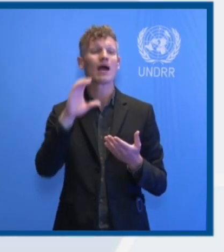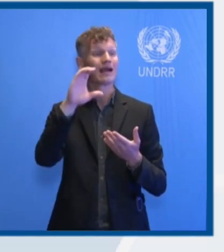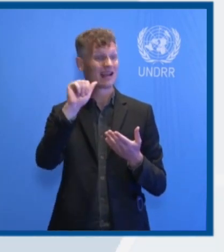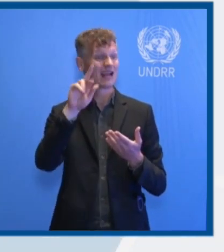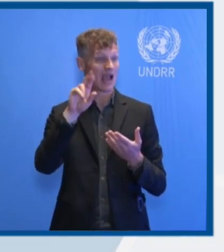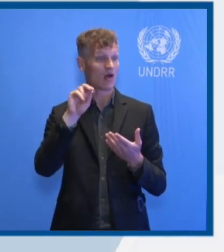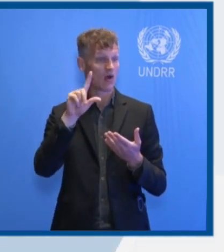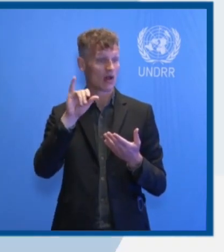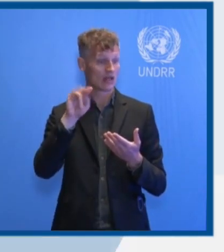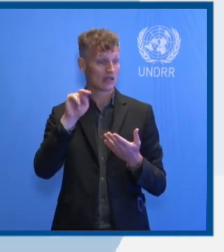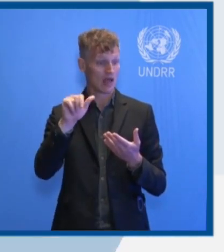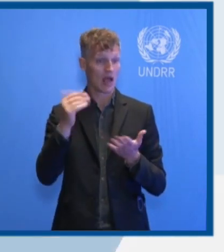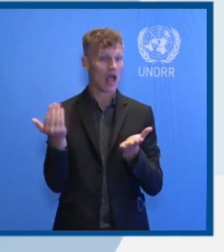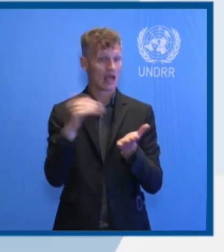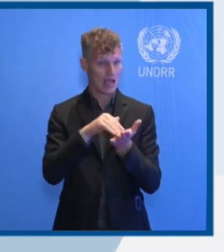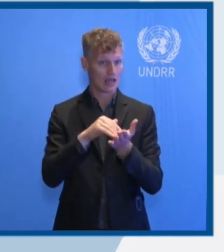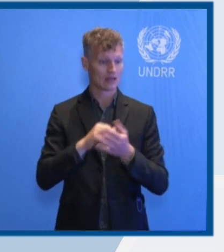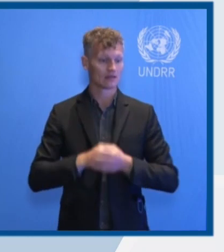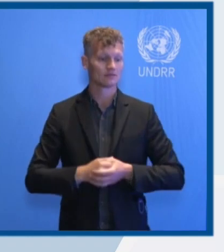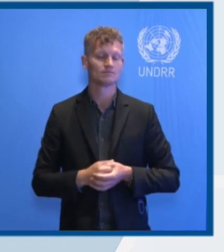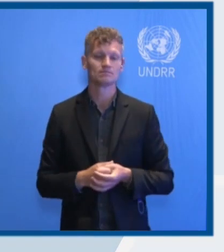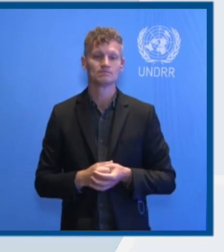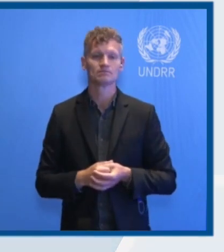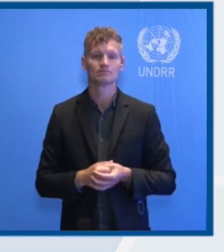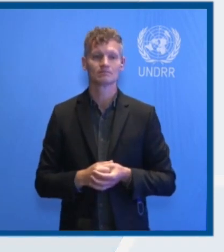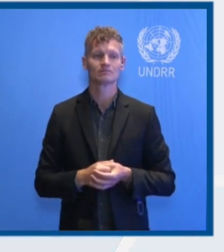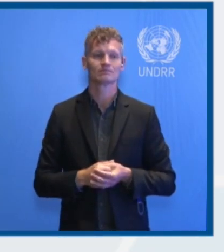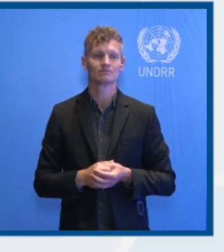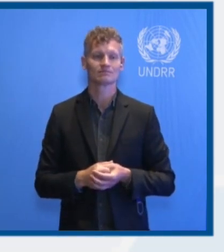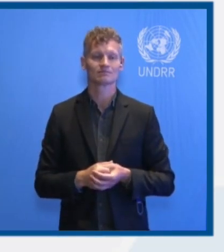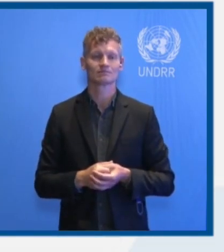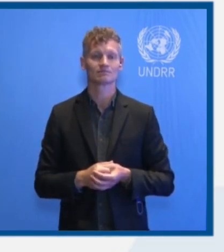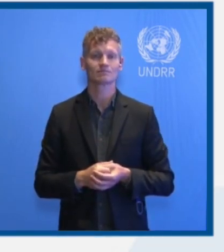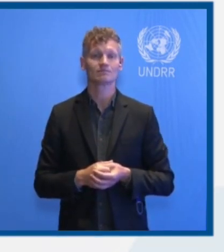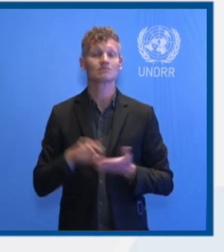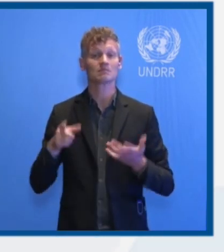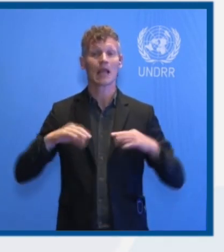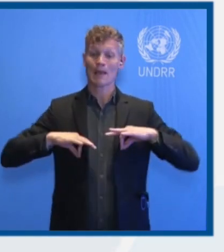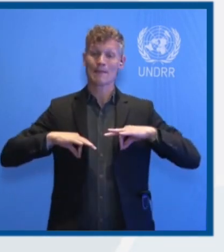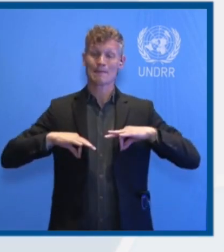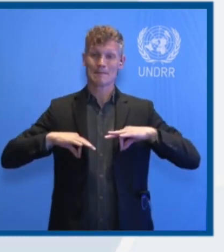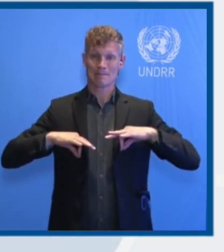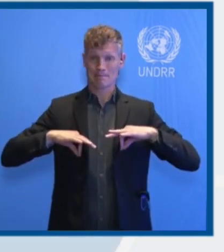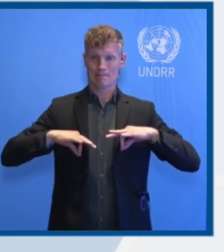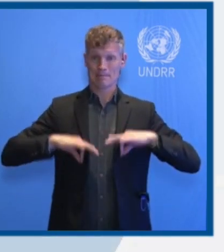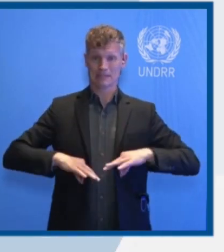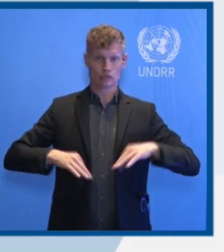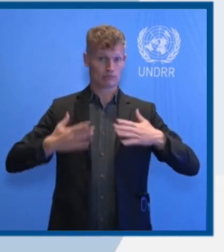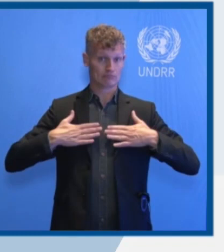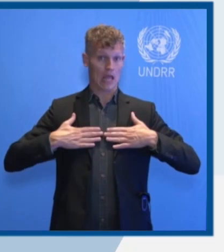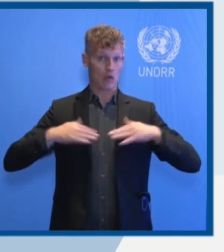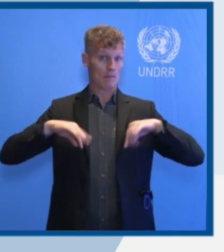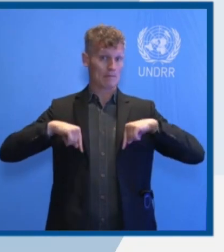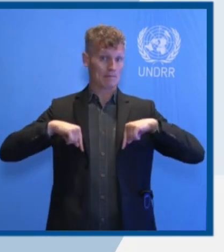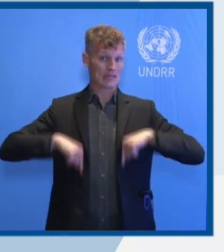Ministerio de Planificación, pensamos en el país en el corto, mediano y en el largo plazo. Y tal vez la primera forma de escalar las